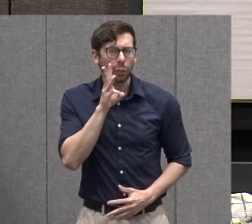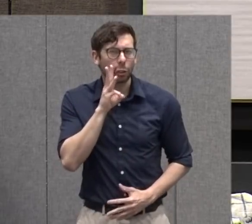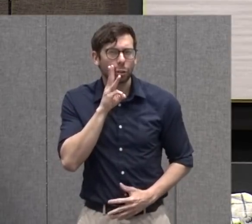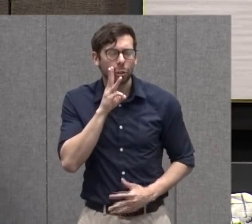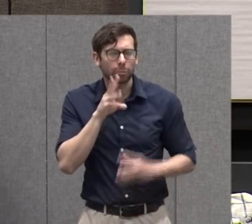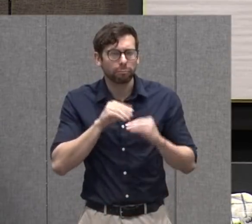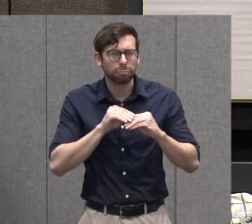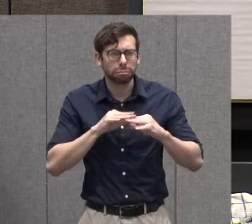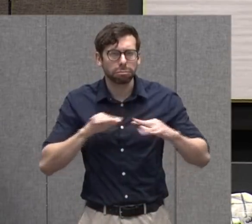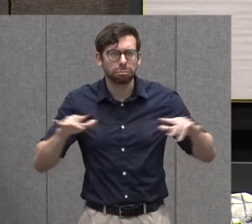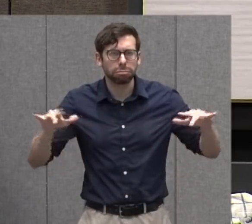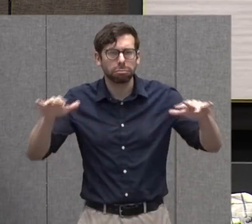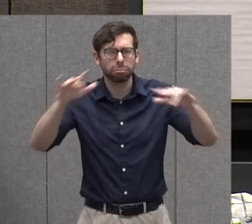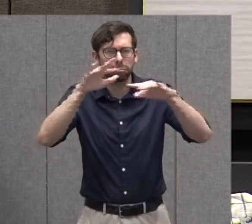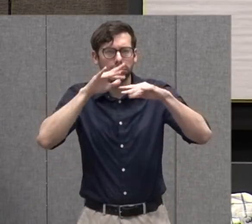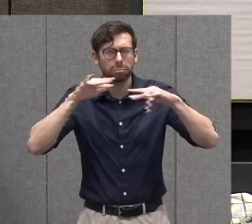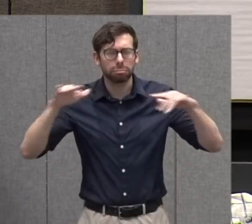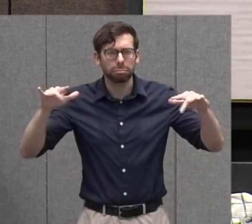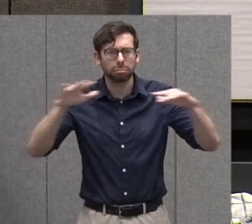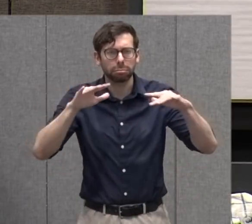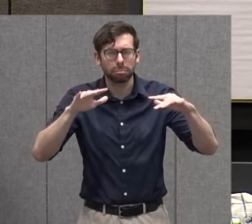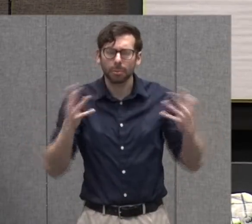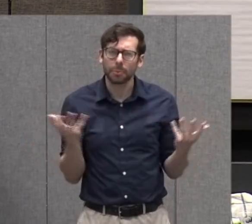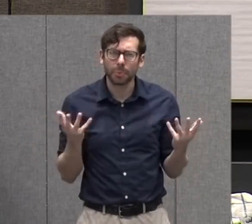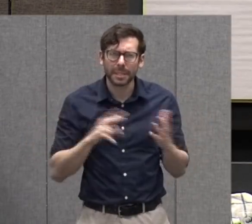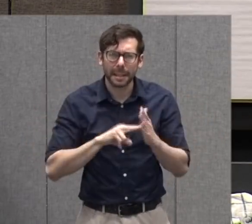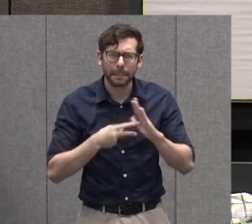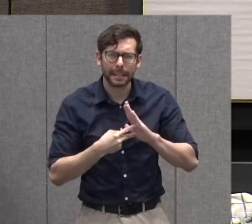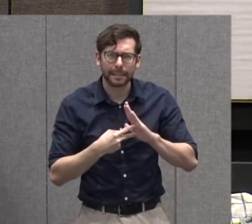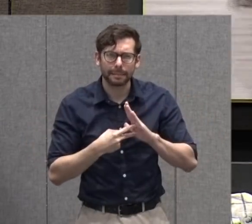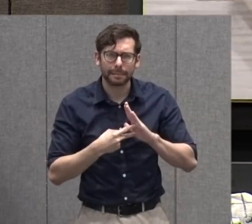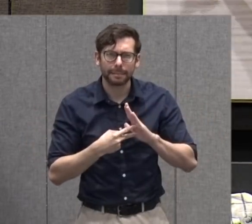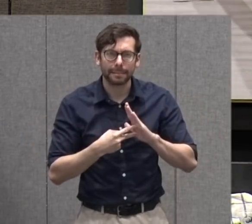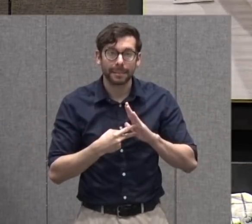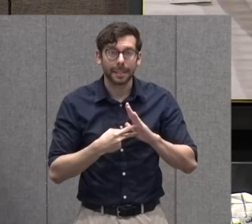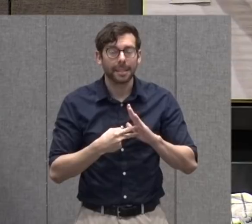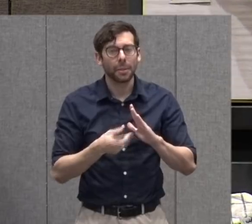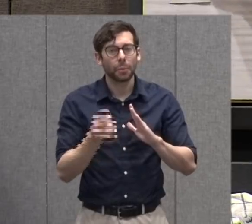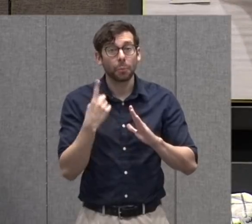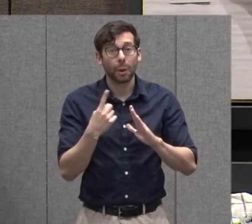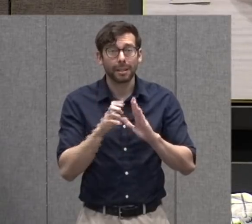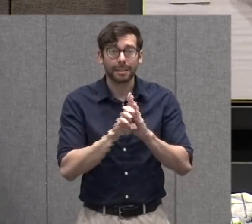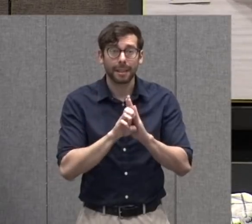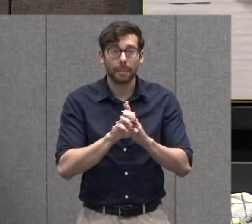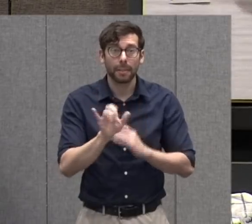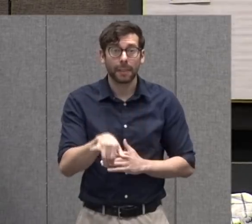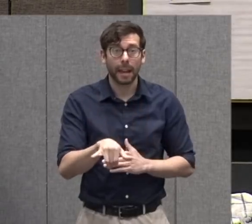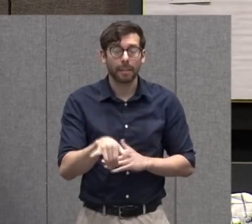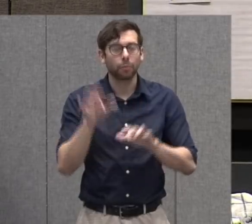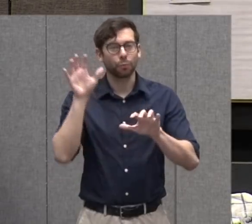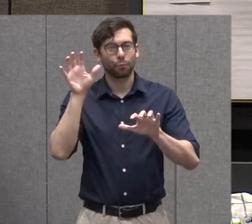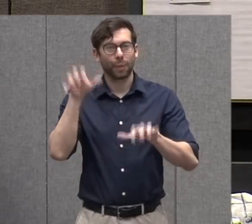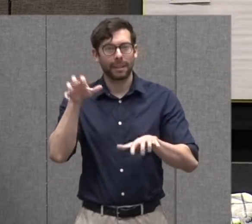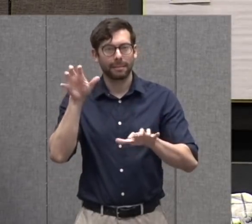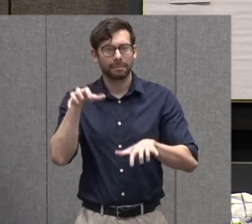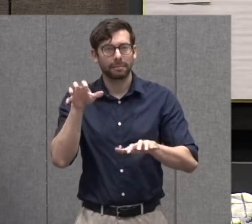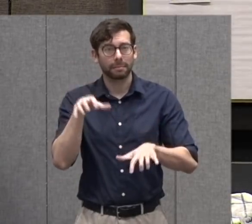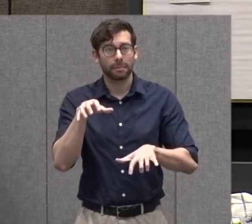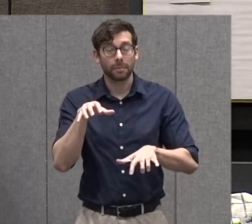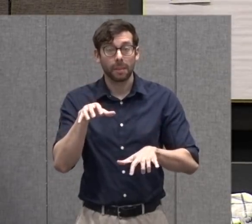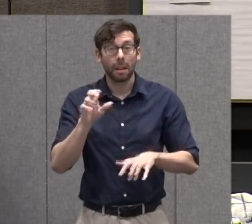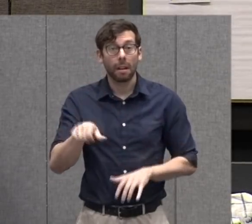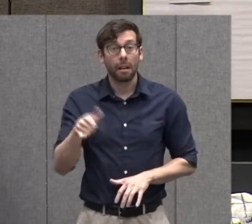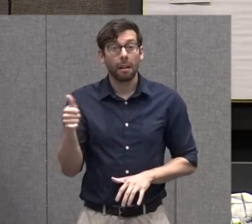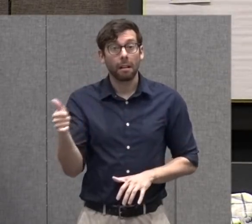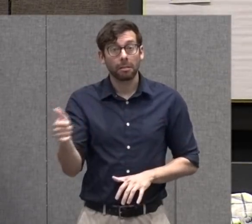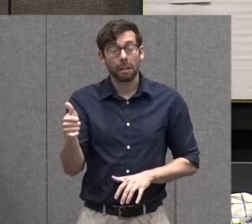water in the air? One example is rain. Another way that we can think about weather is if